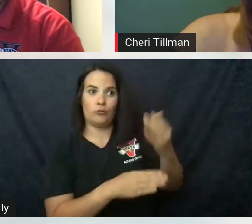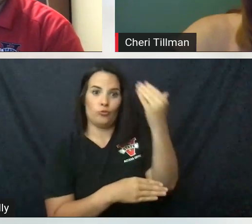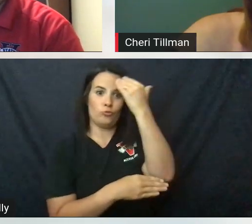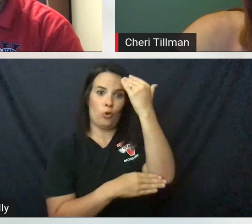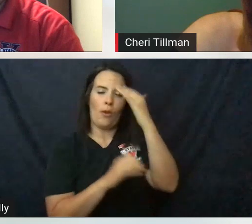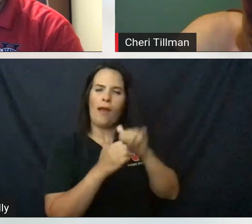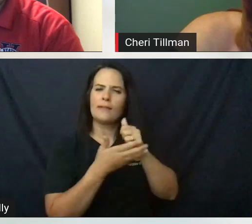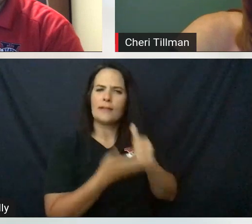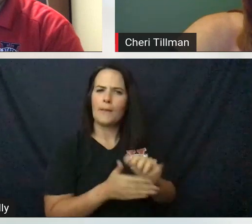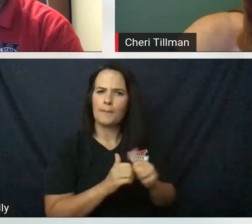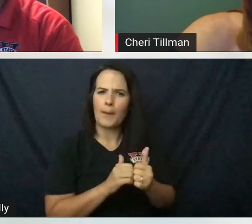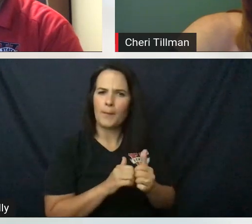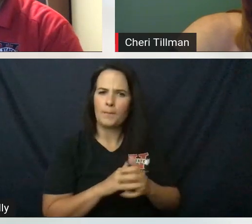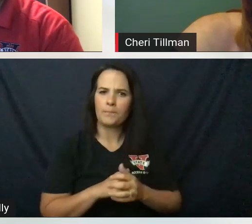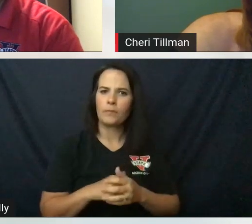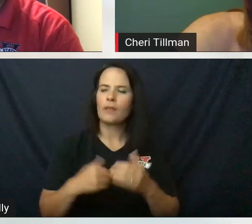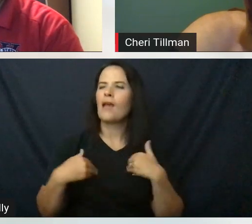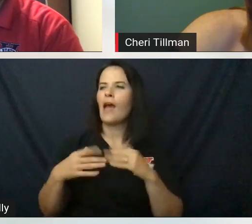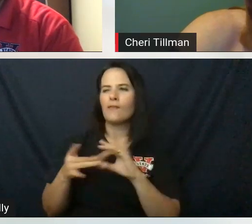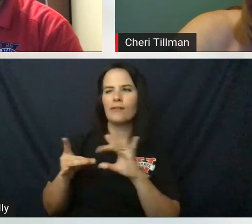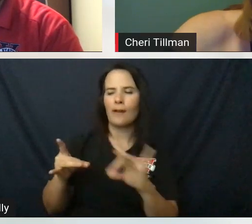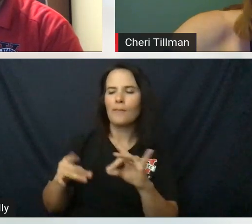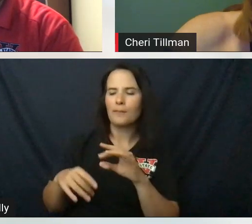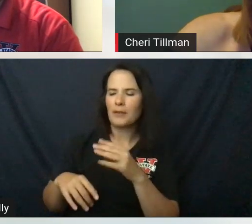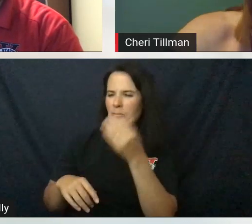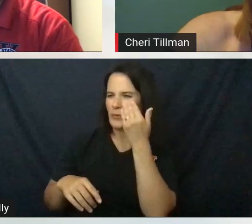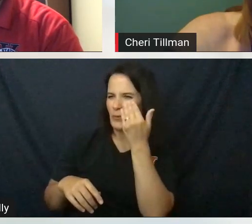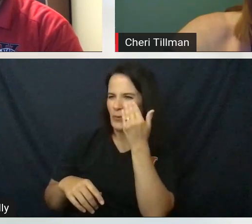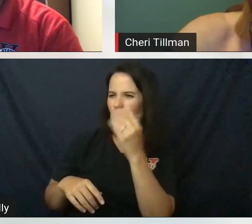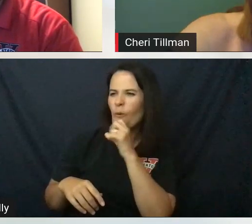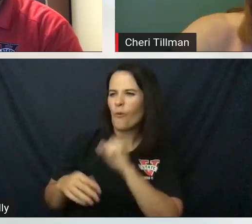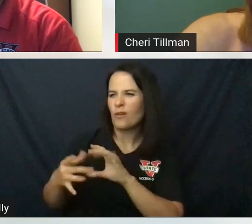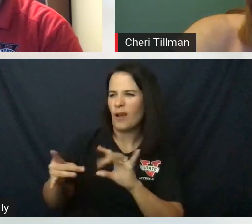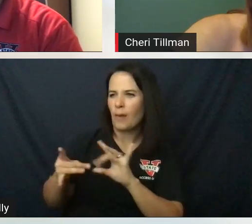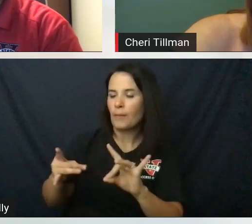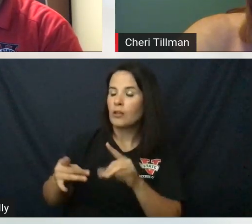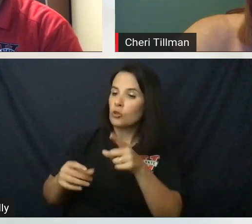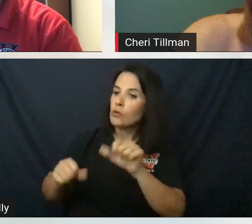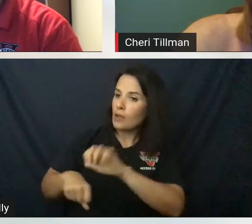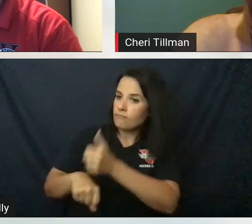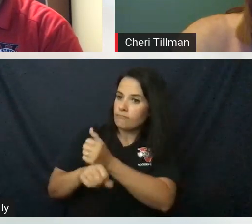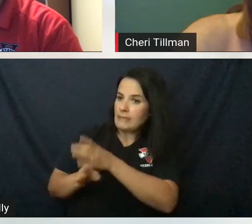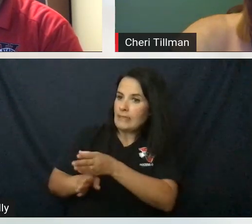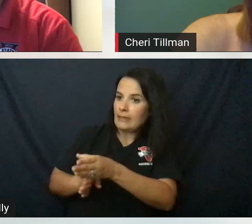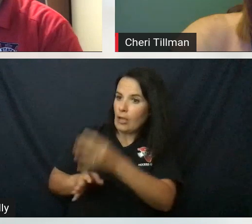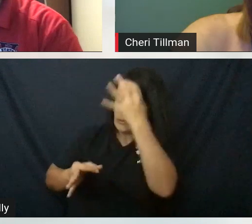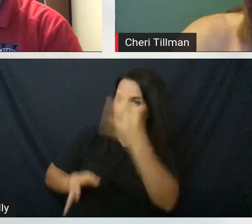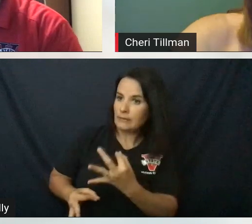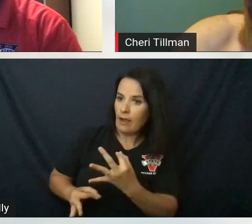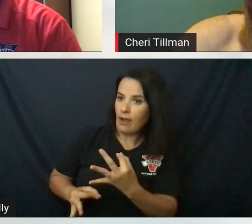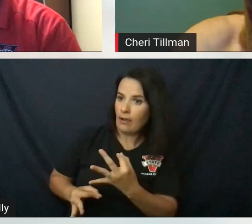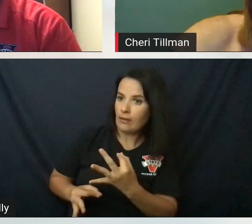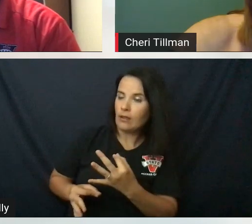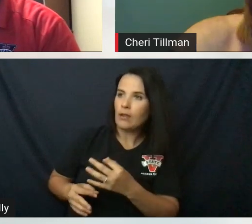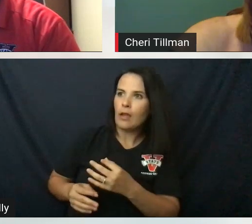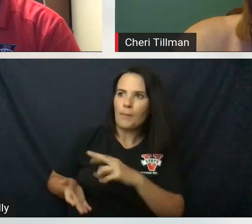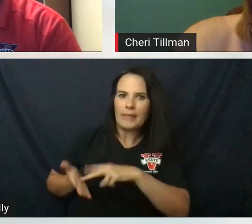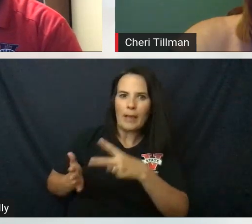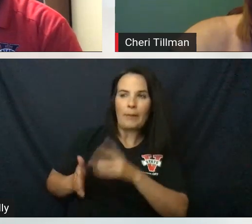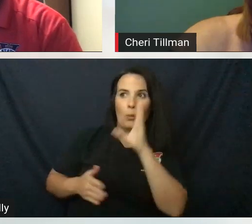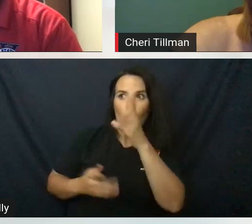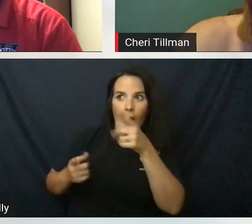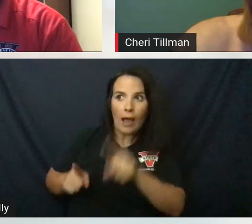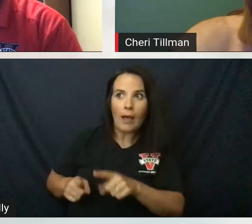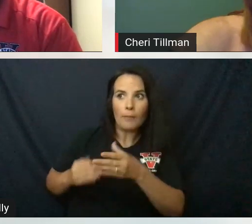there's a saying, you can have declared a major, but that doesn't mean you're decided. So our students that